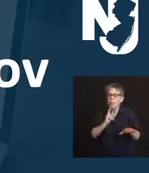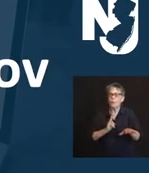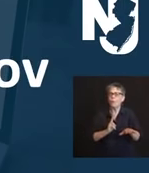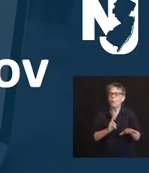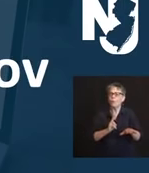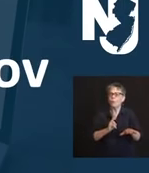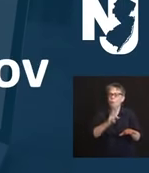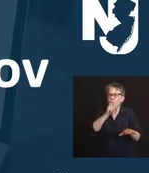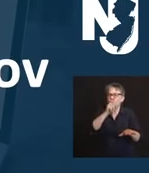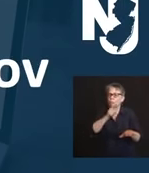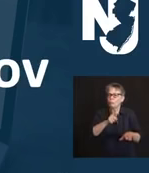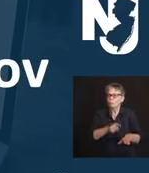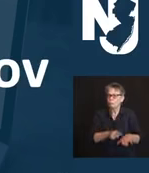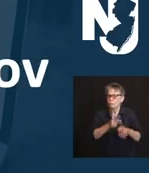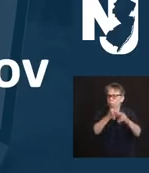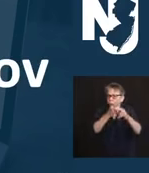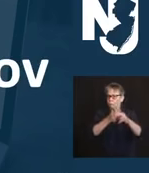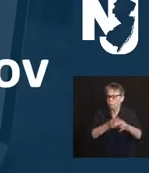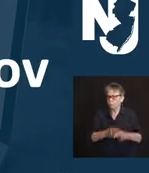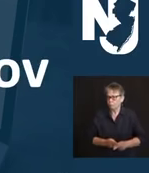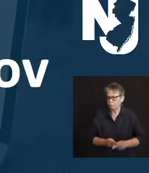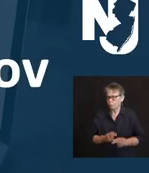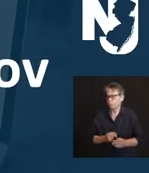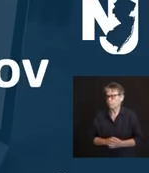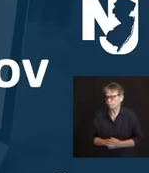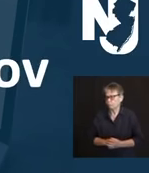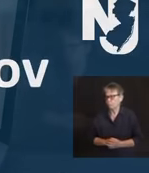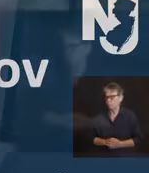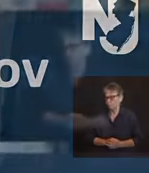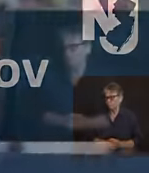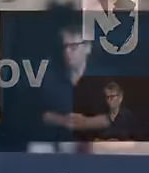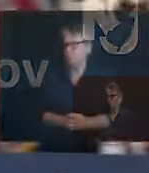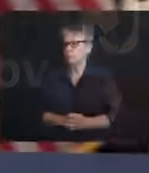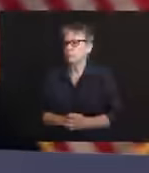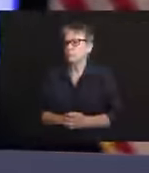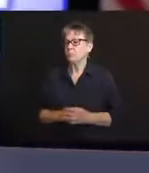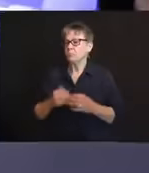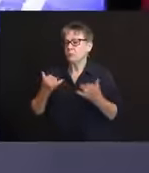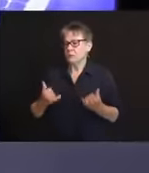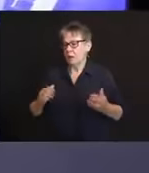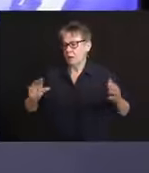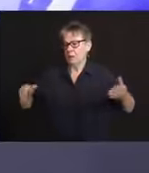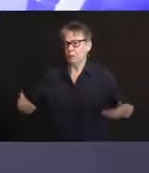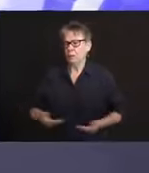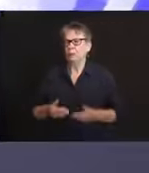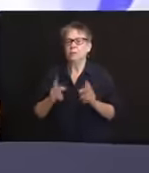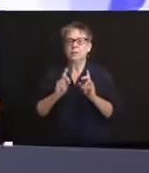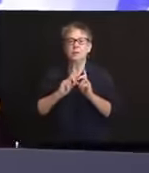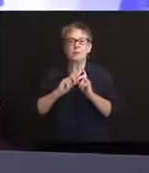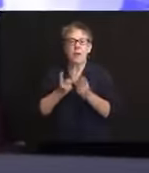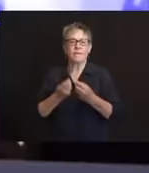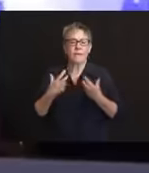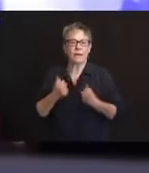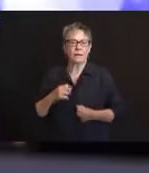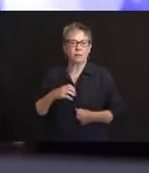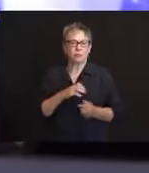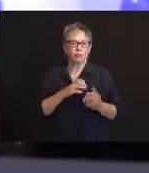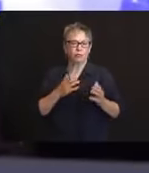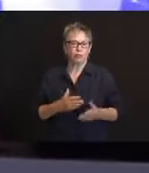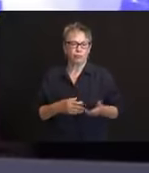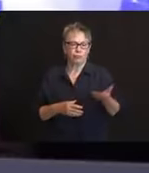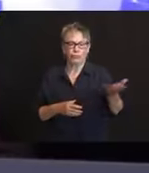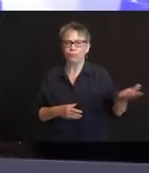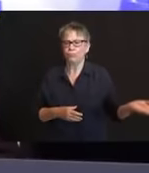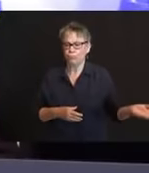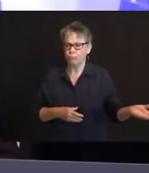the Commissioner of the Department of Health, Judy Persicelli. Thank you, Governor, and good afternoon. As the Governor reviewed, the Department is